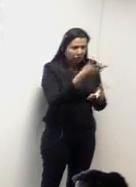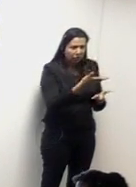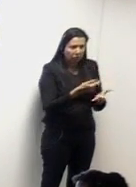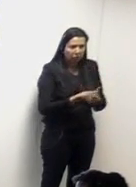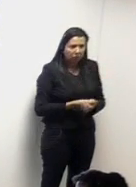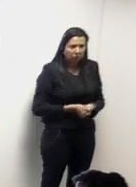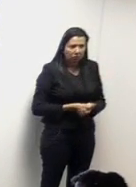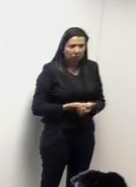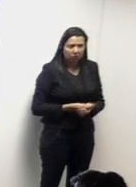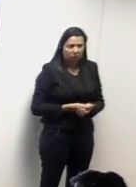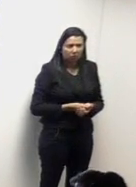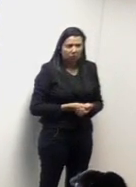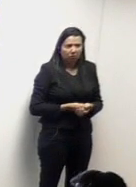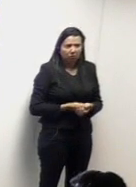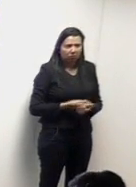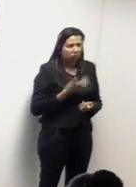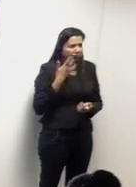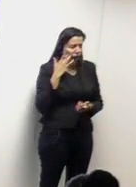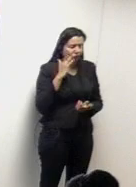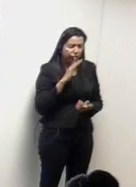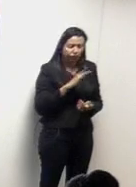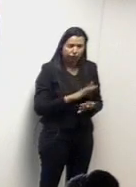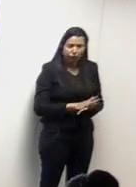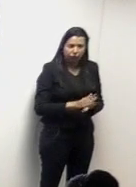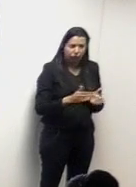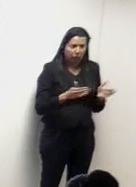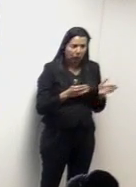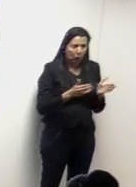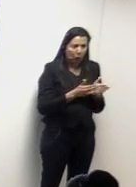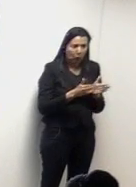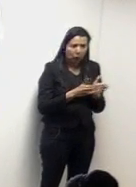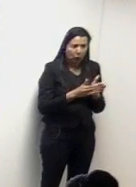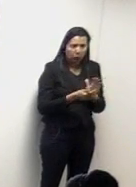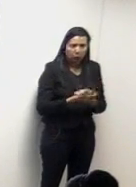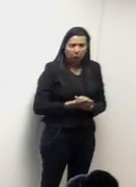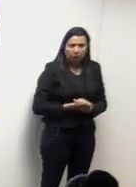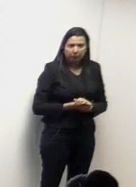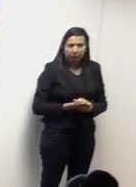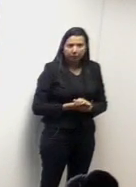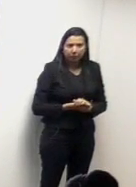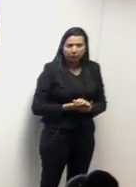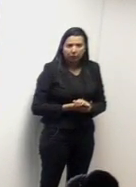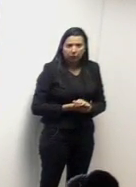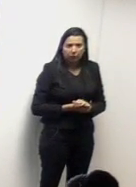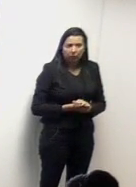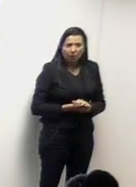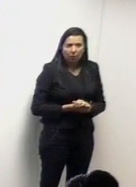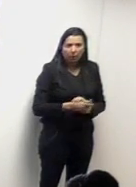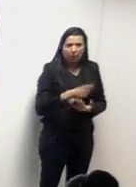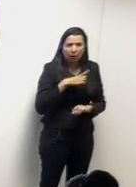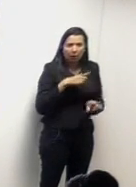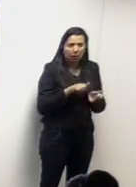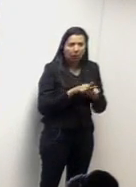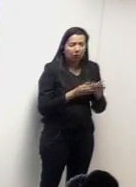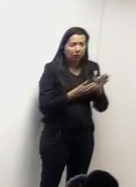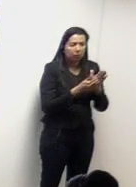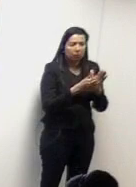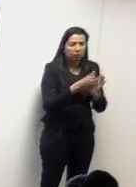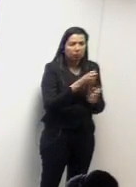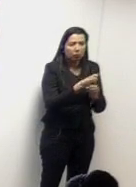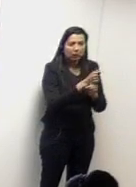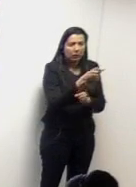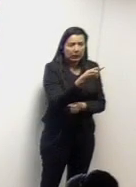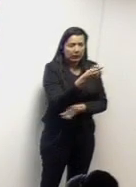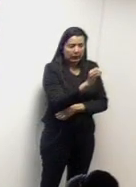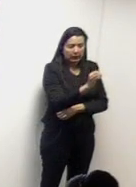This last behavior, by the way, is what the book Limits to Growth in the 1970s predicted for the human population the way